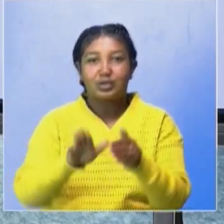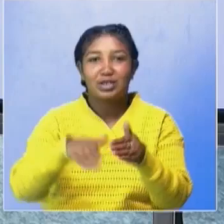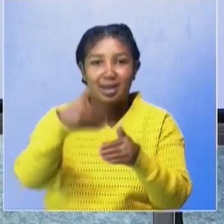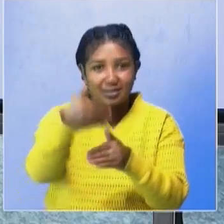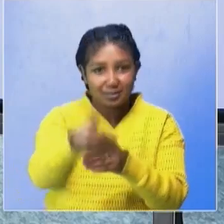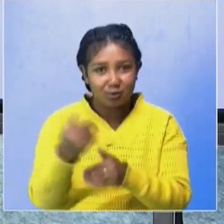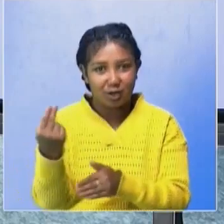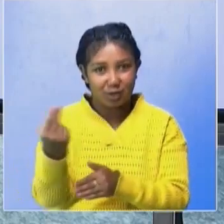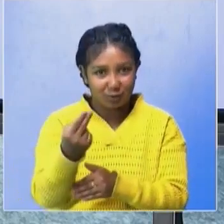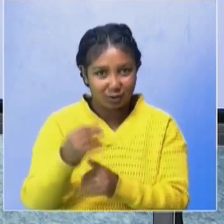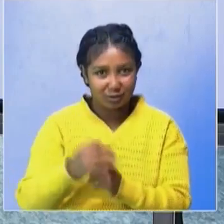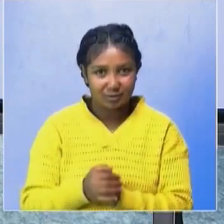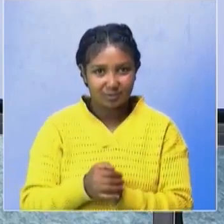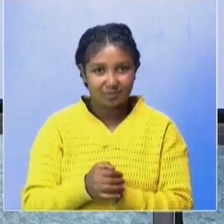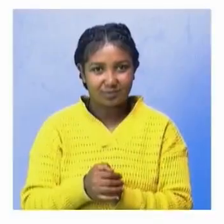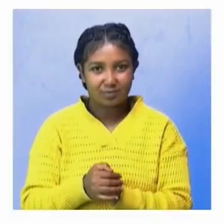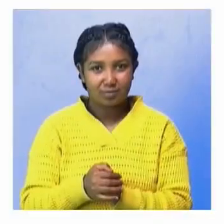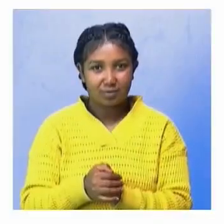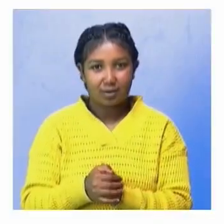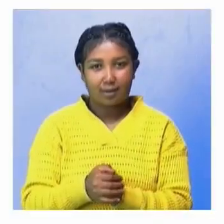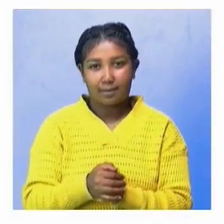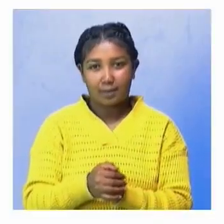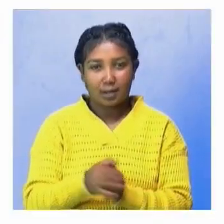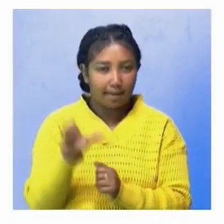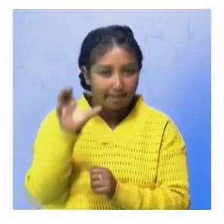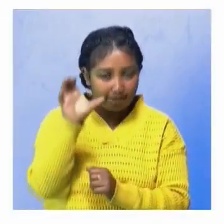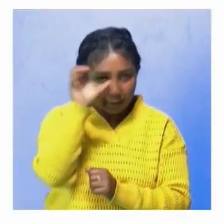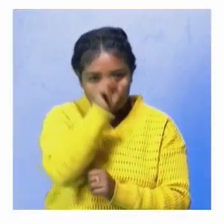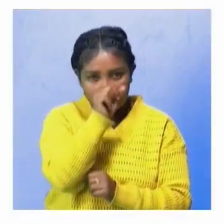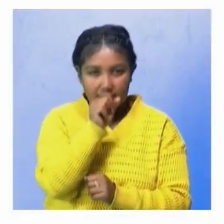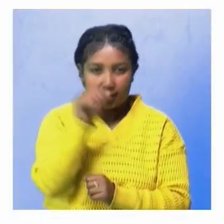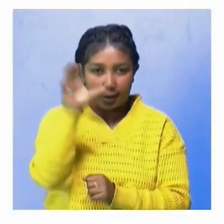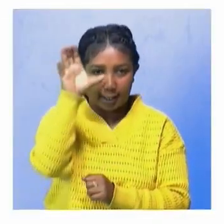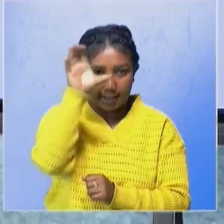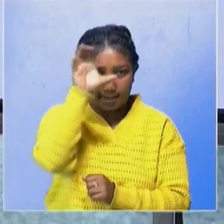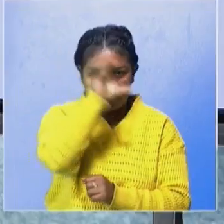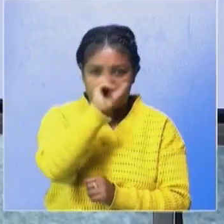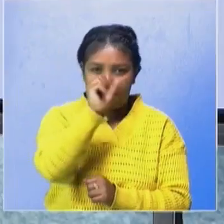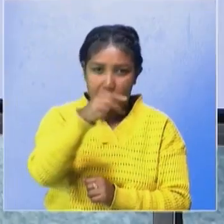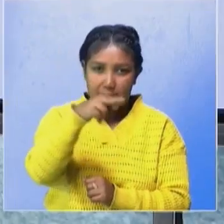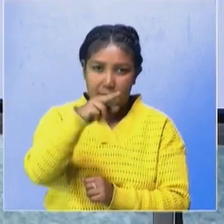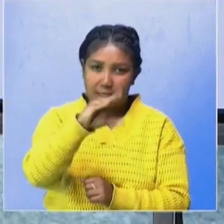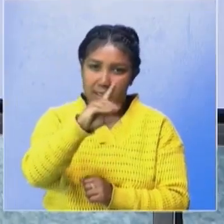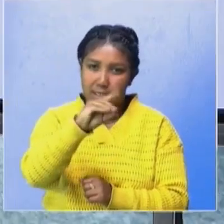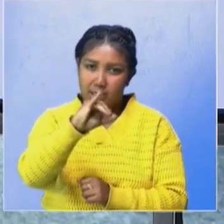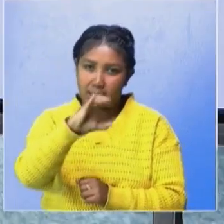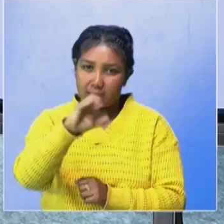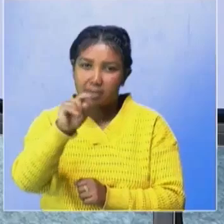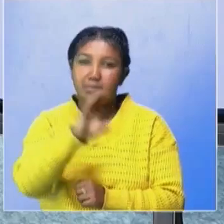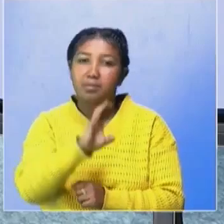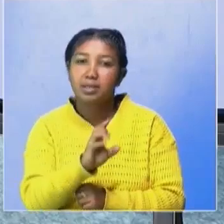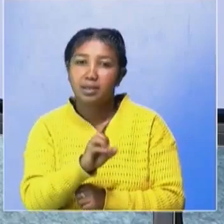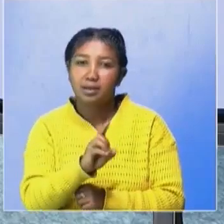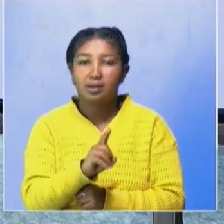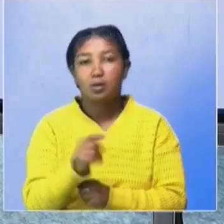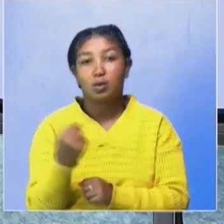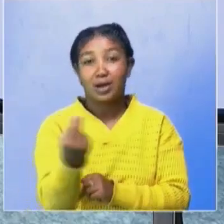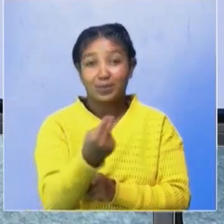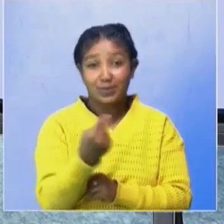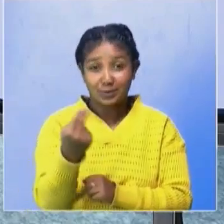use like predicate. We can use predicate. When we said predicate, we can use